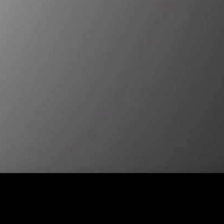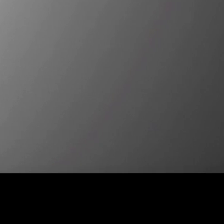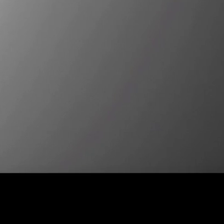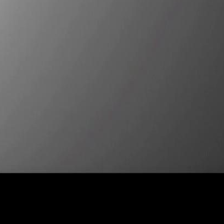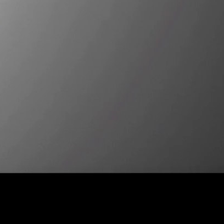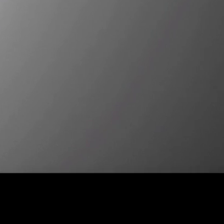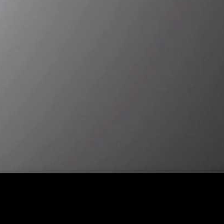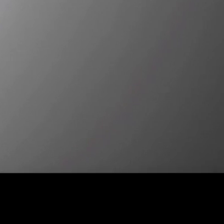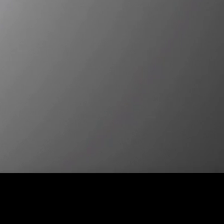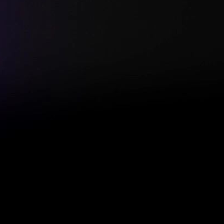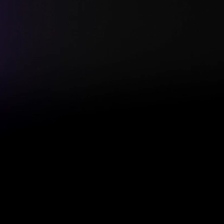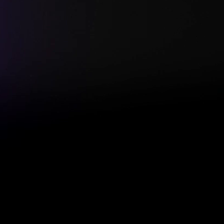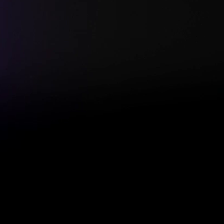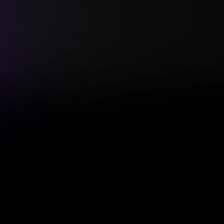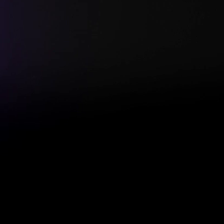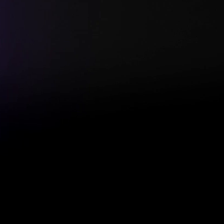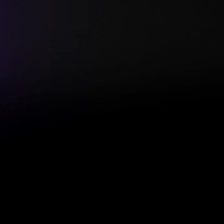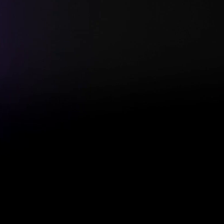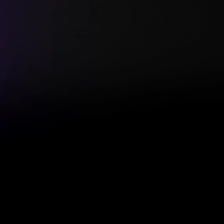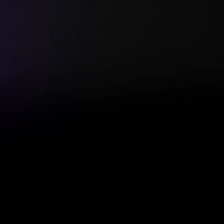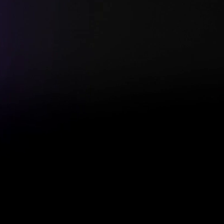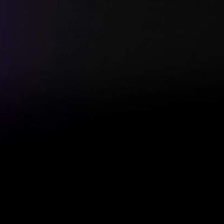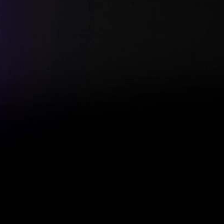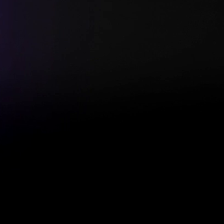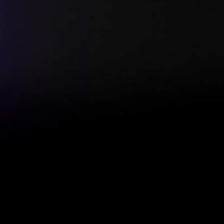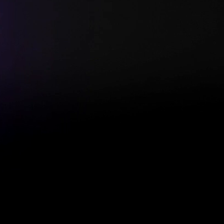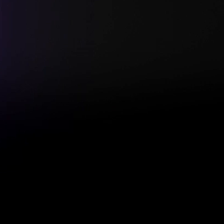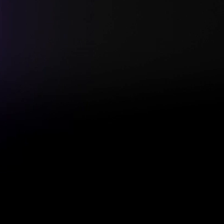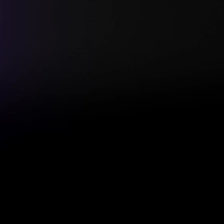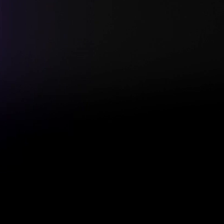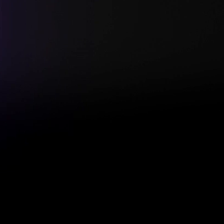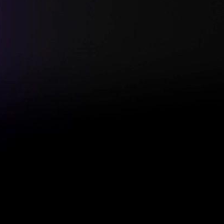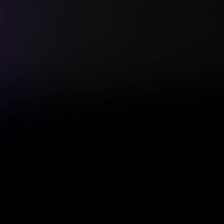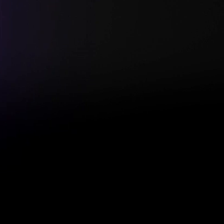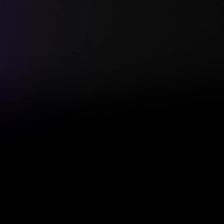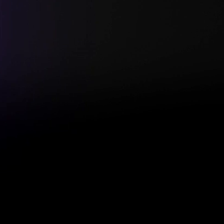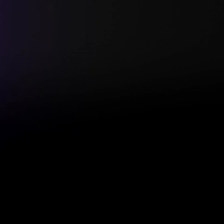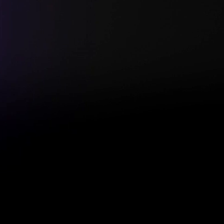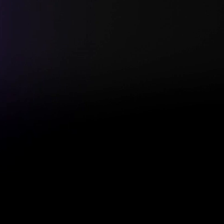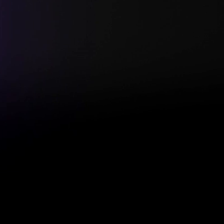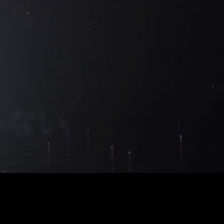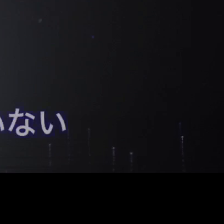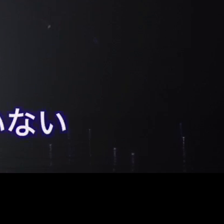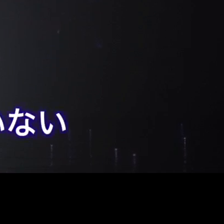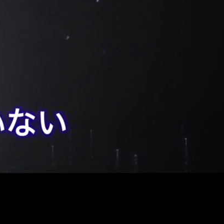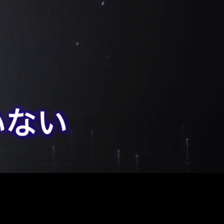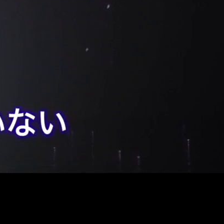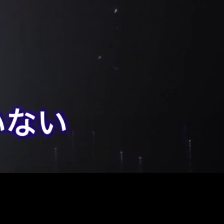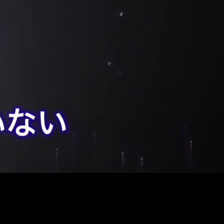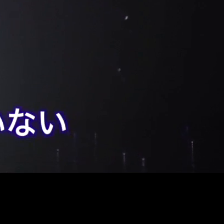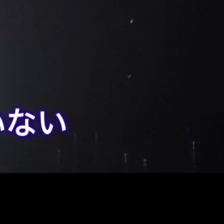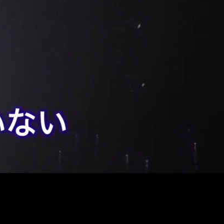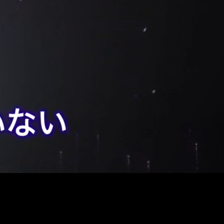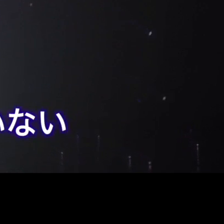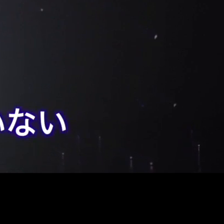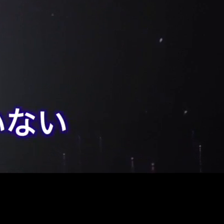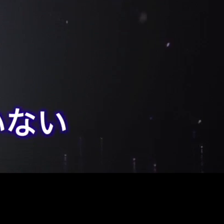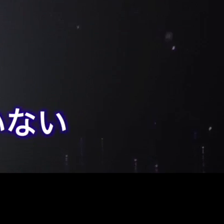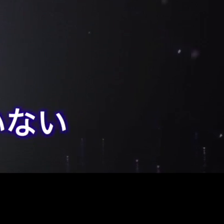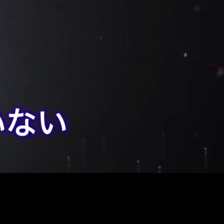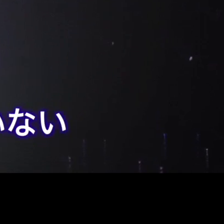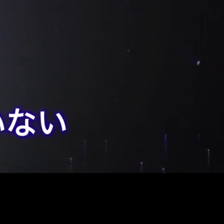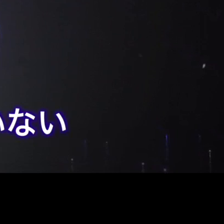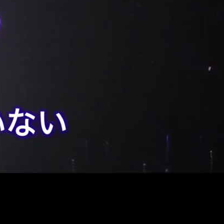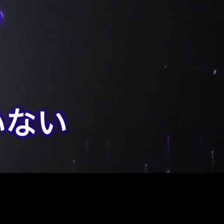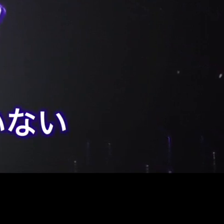more holy, and more wonderfully terrifying than we ever thought possible. He is our Jesus, and there